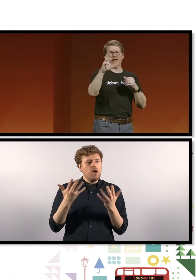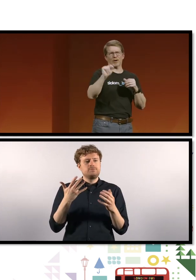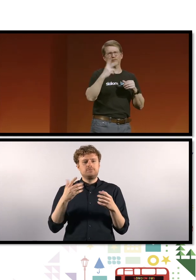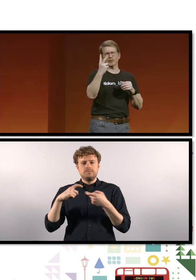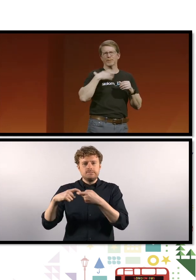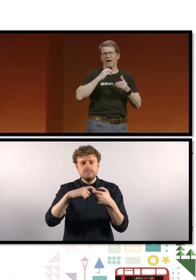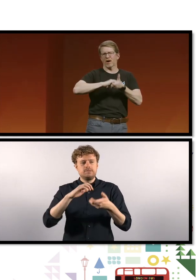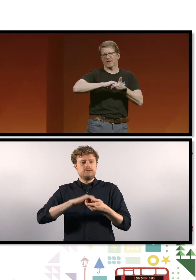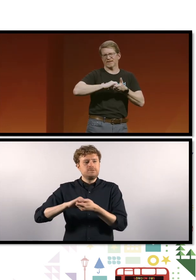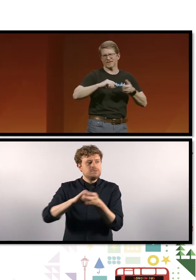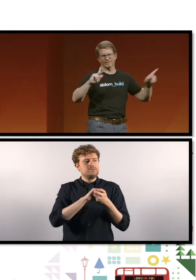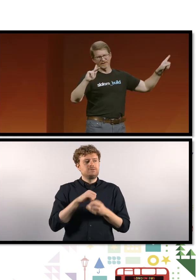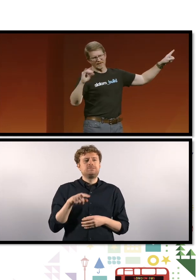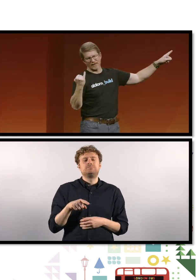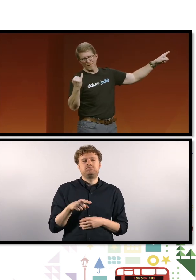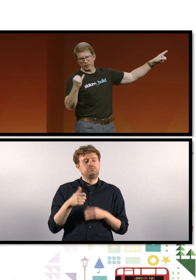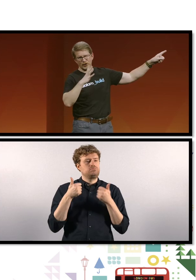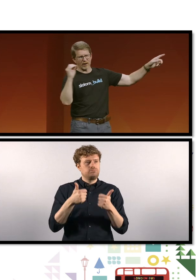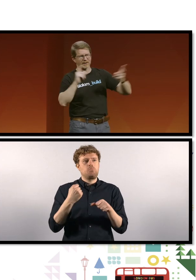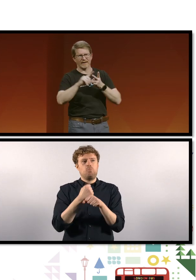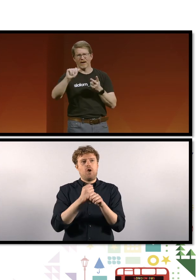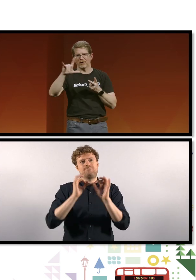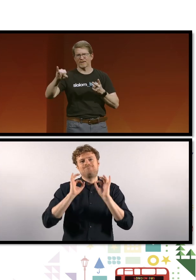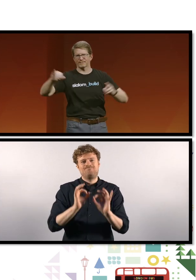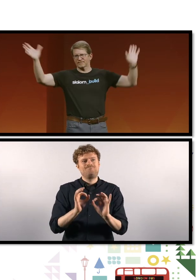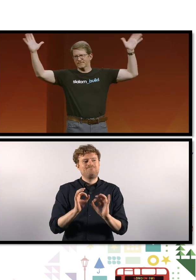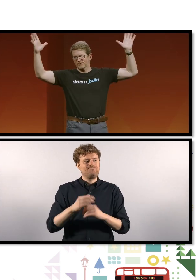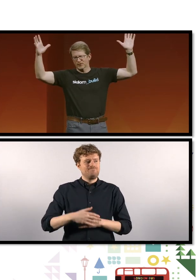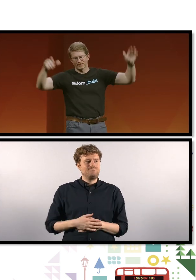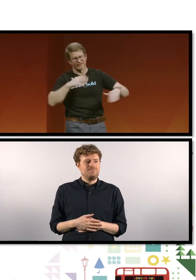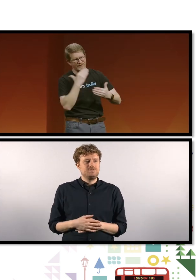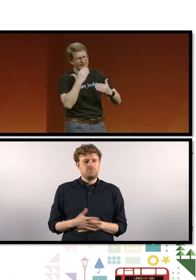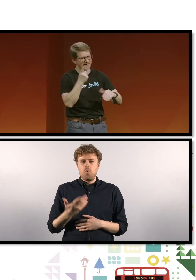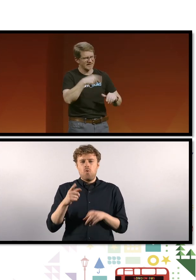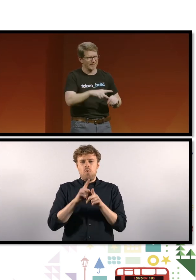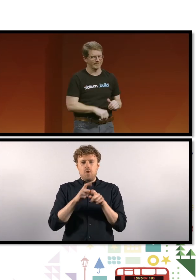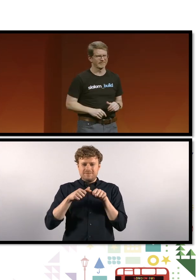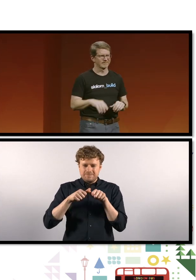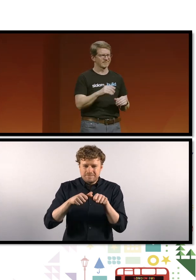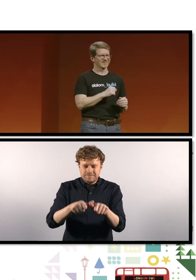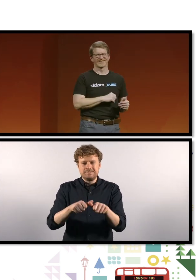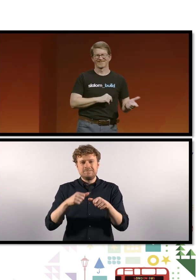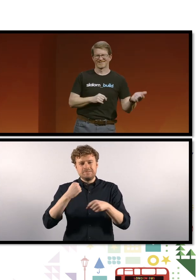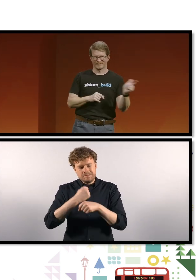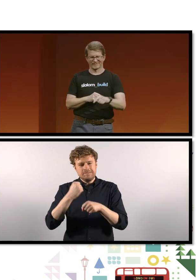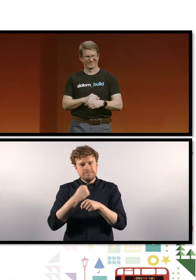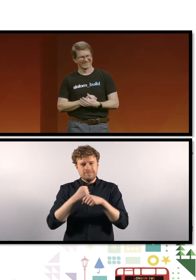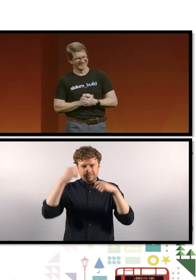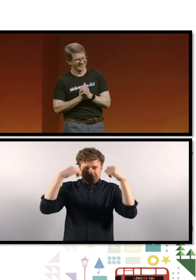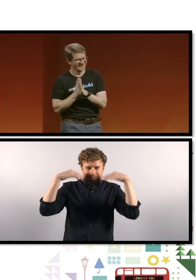lot of perseverance. So I just wanted to shout out to these two folks, Kamal, John, and Ali. So thank you so much for